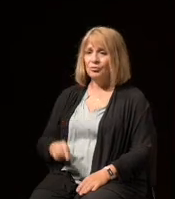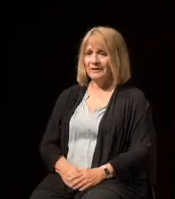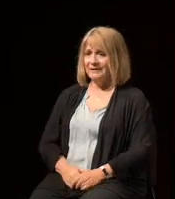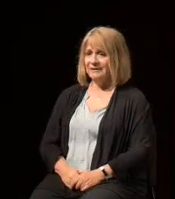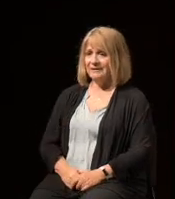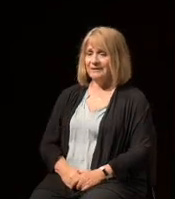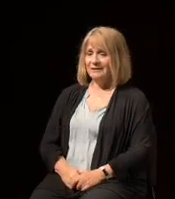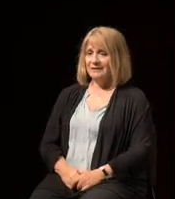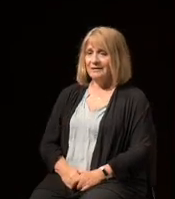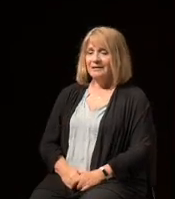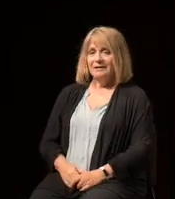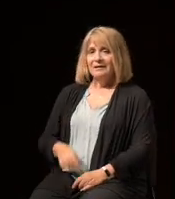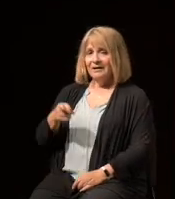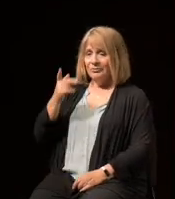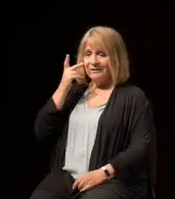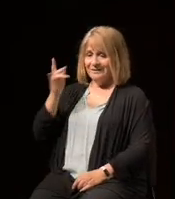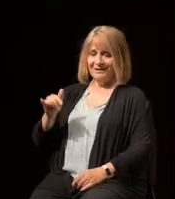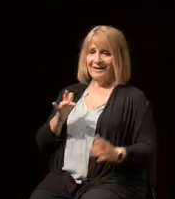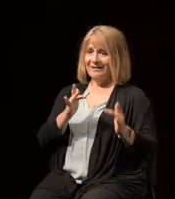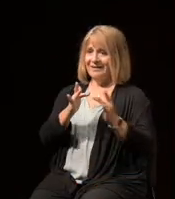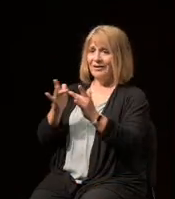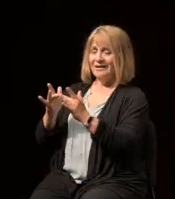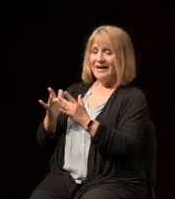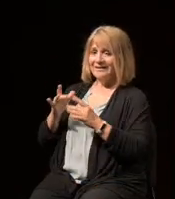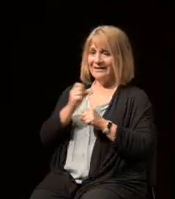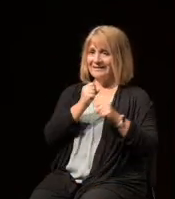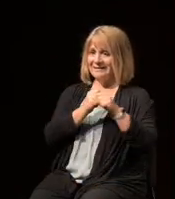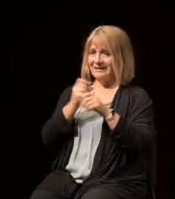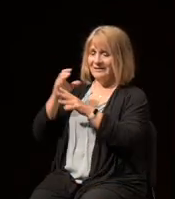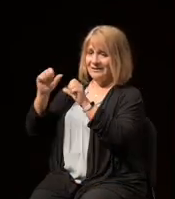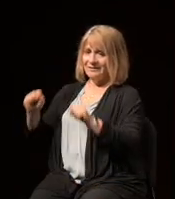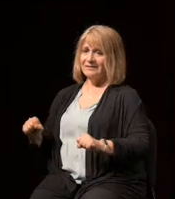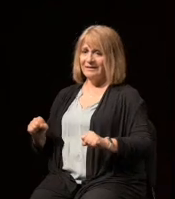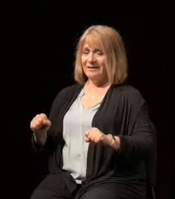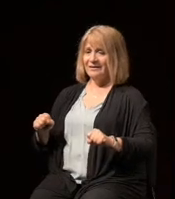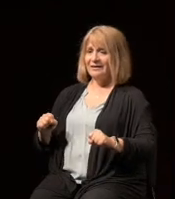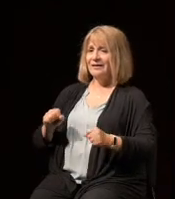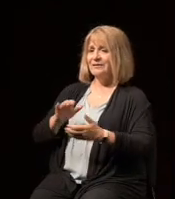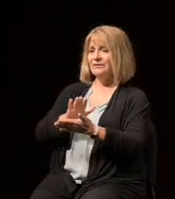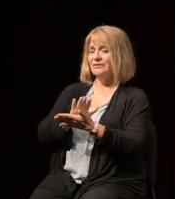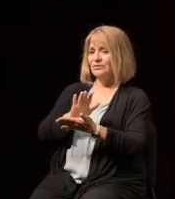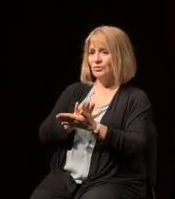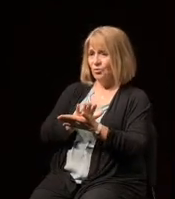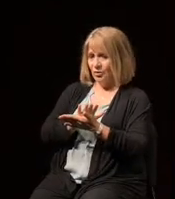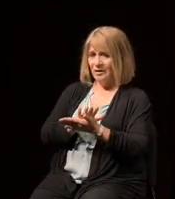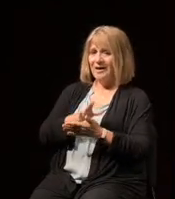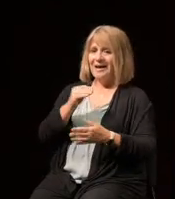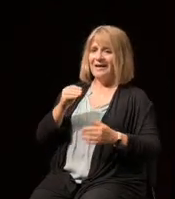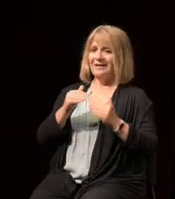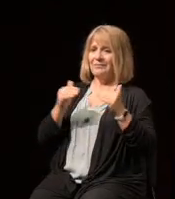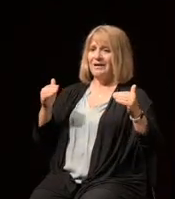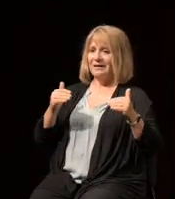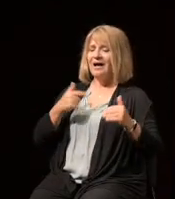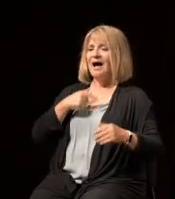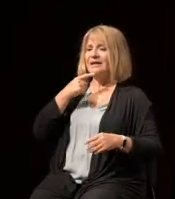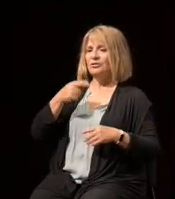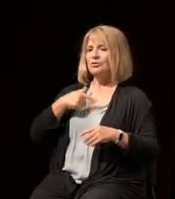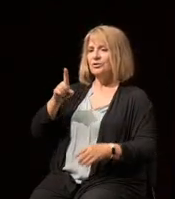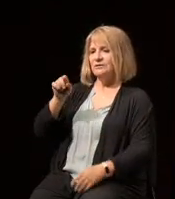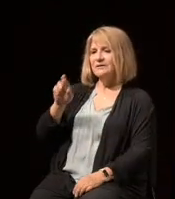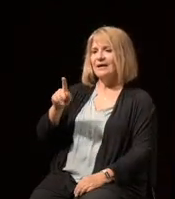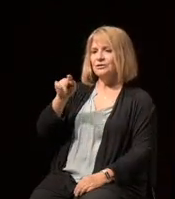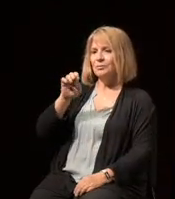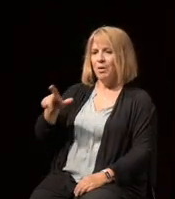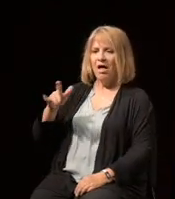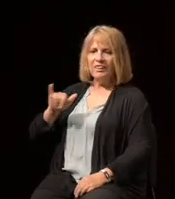of those systems and structures. And so when you talk about equity in the academy, Dr. Paul Gorski, who I told you was my boyfriend,